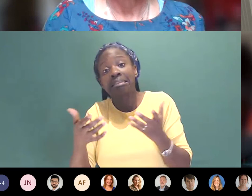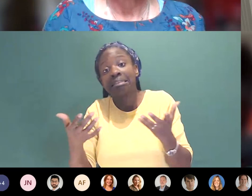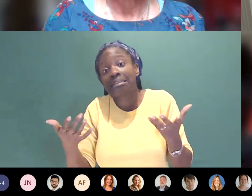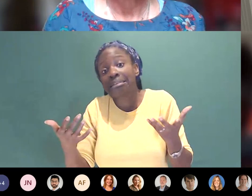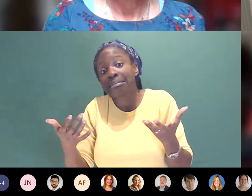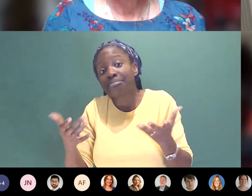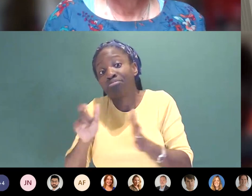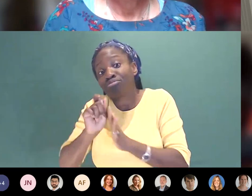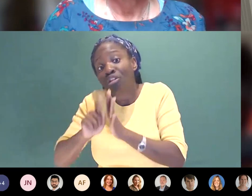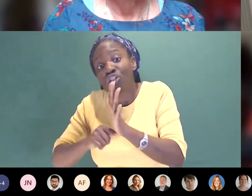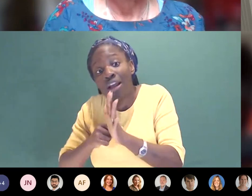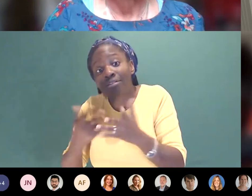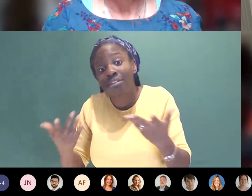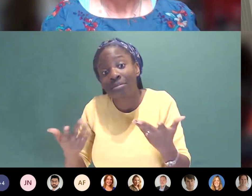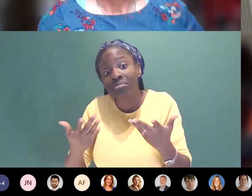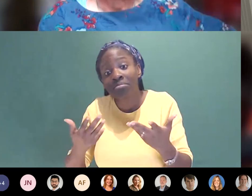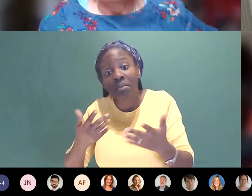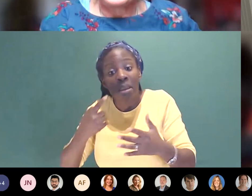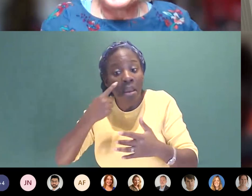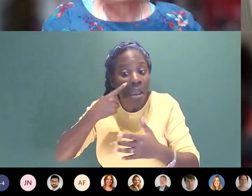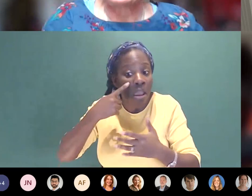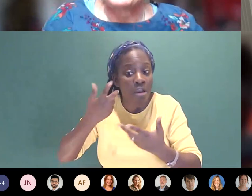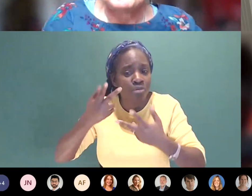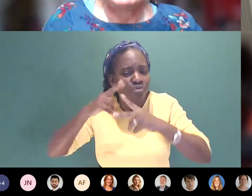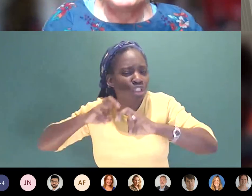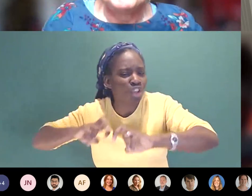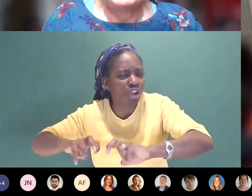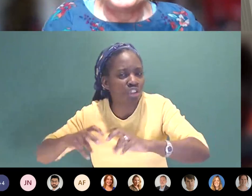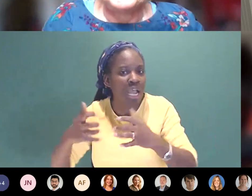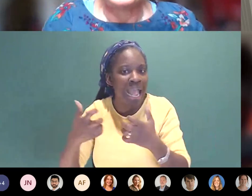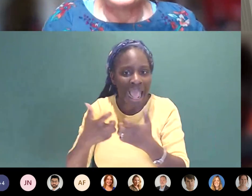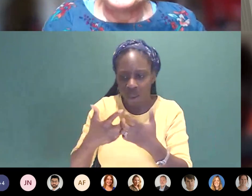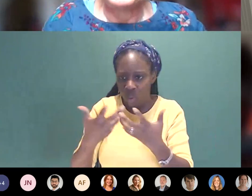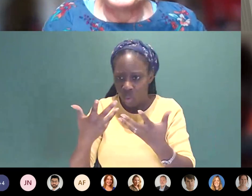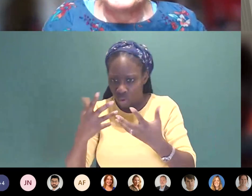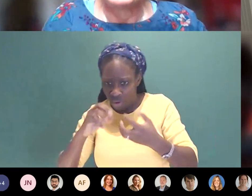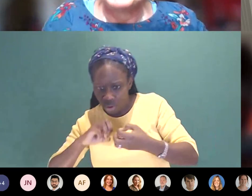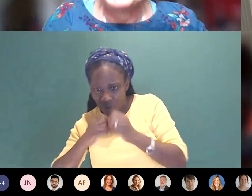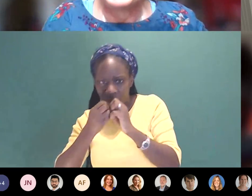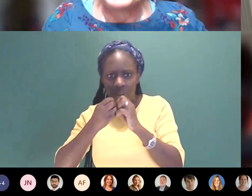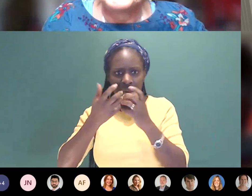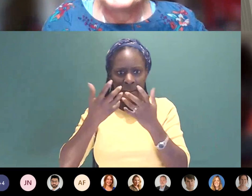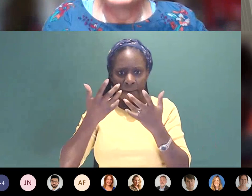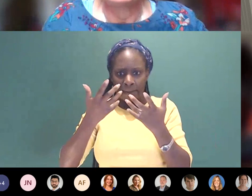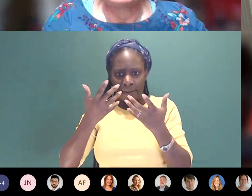exercise to drive, or research to drive. How could a mask look like that is universally